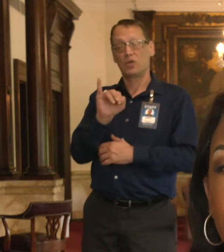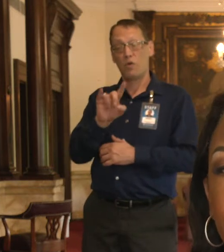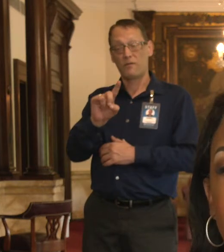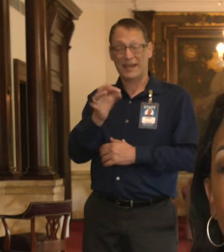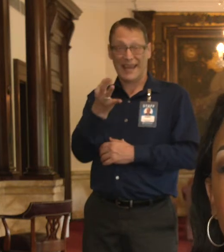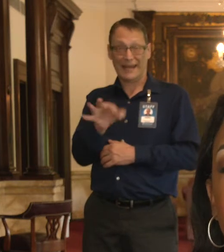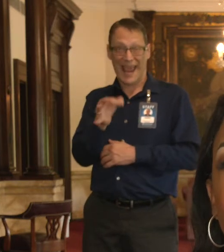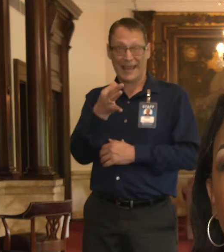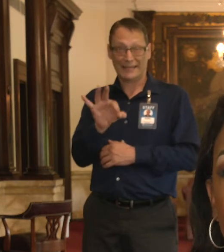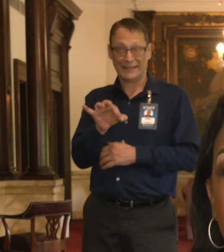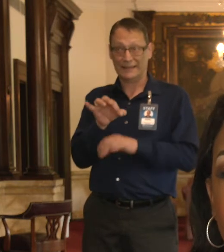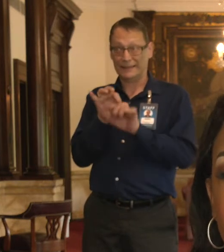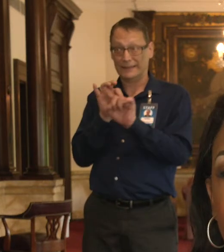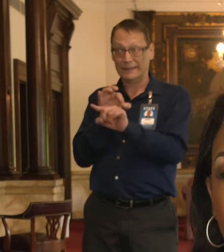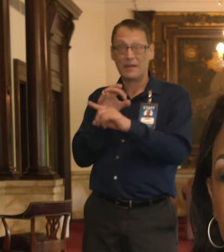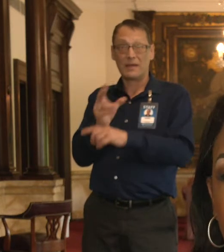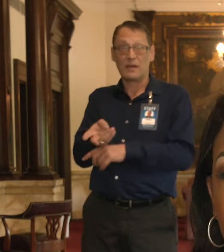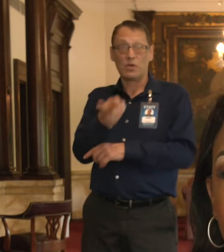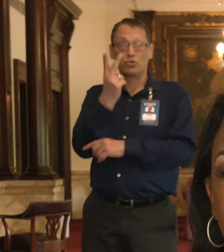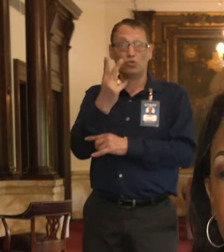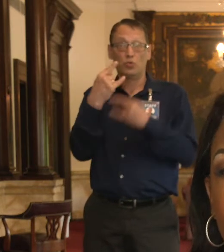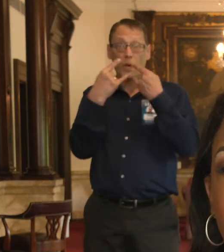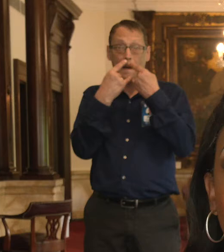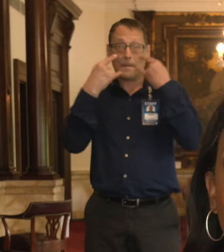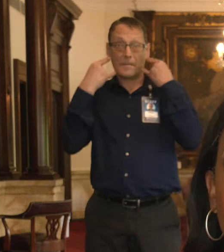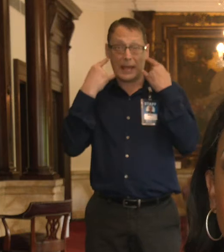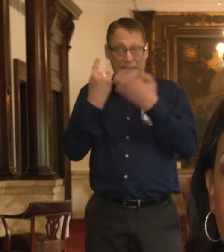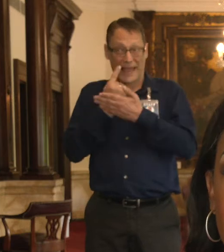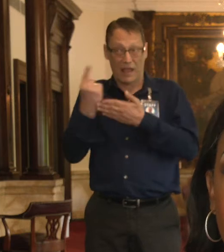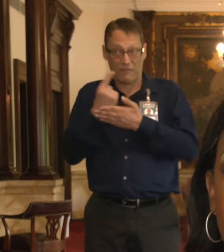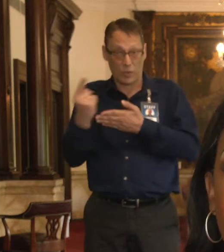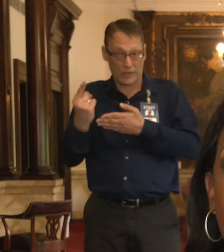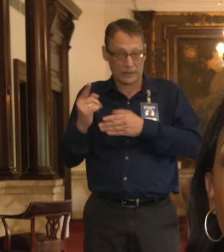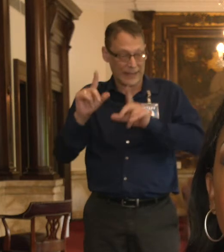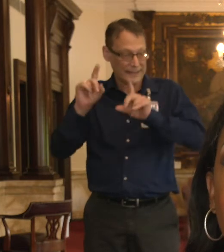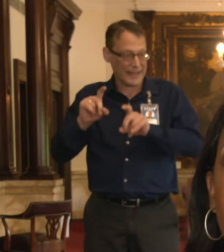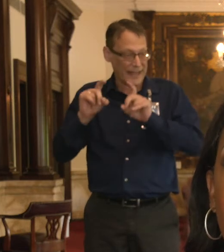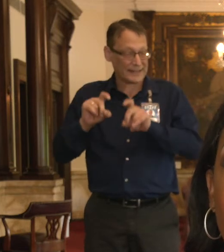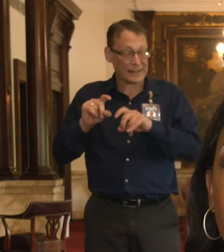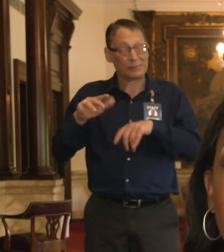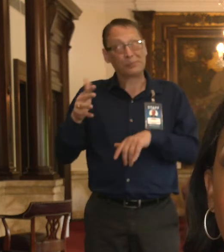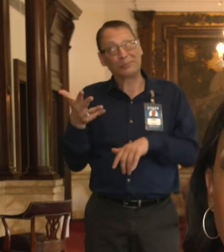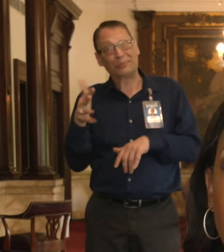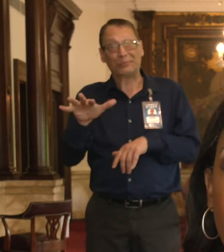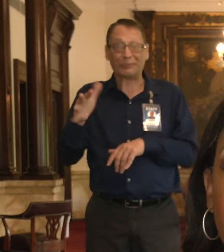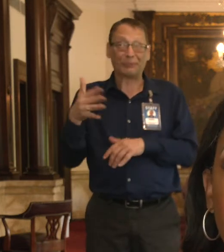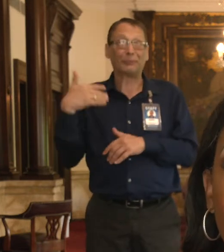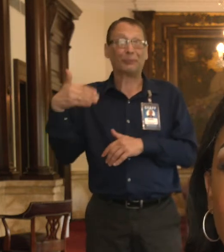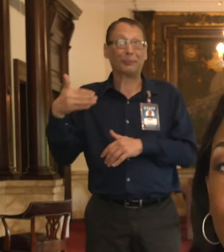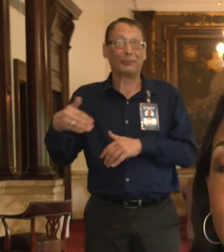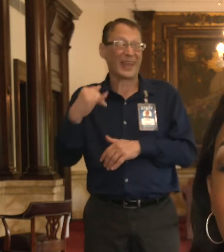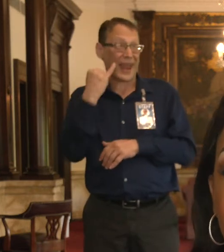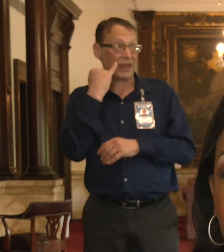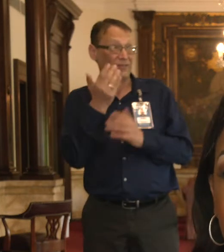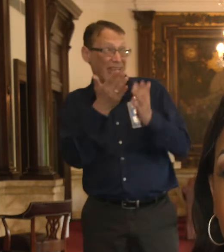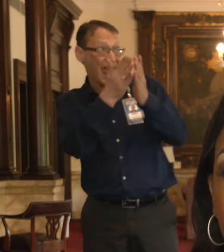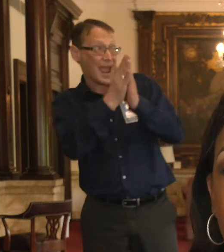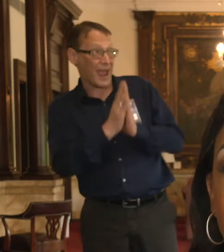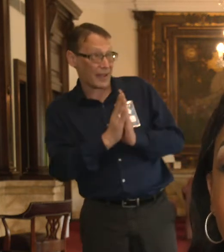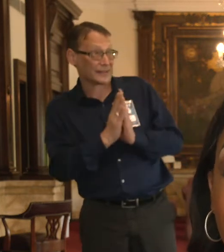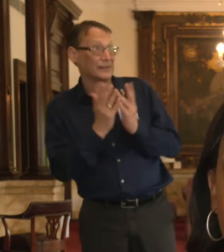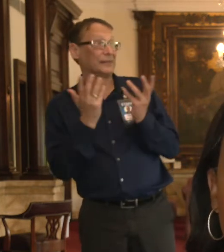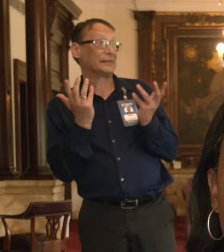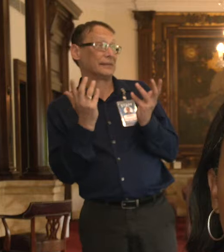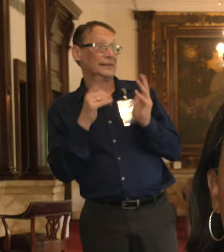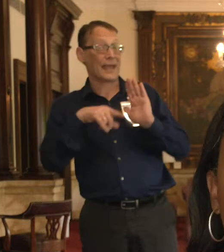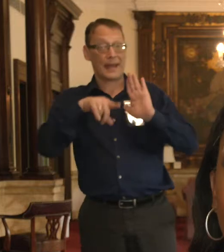protocols, detainees only get 2 masks a week. Testing was inconsistent, and when they asked for it, and those who were negative were